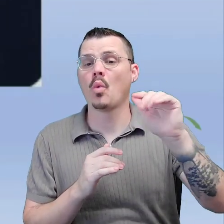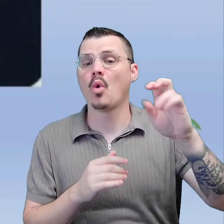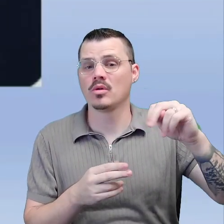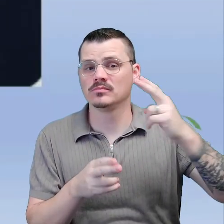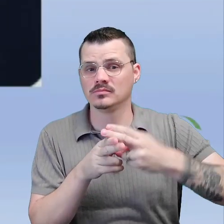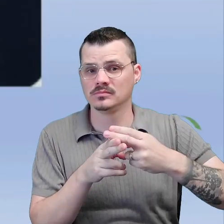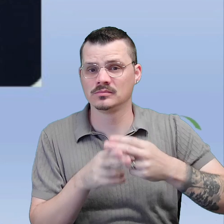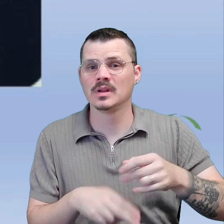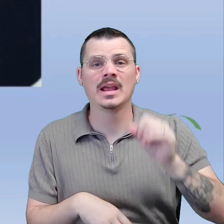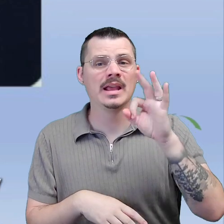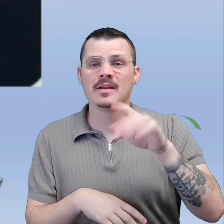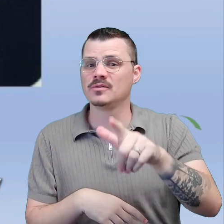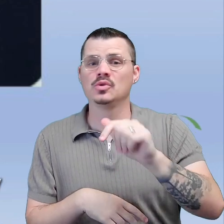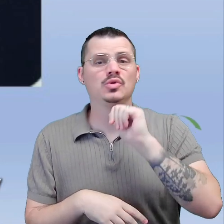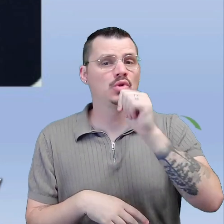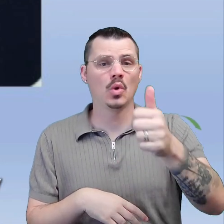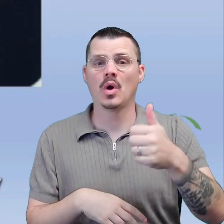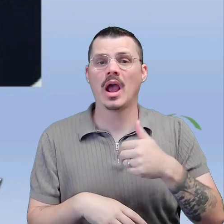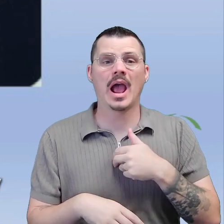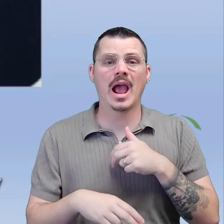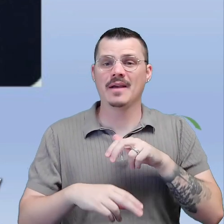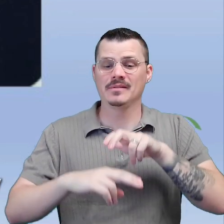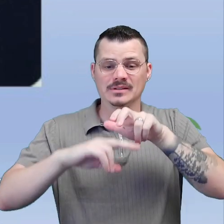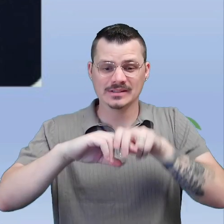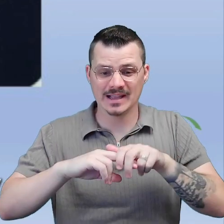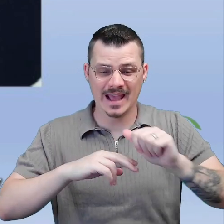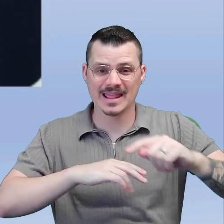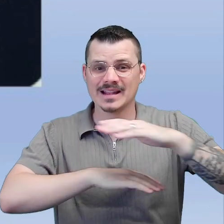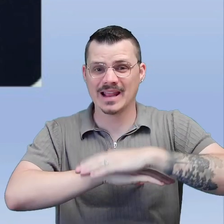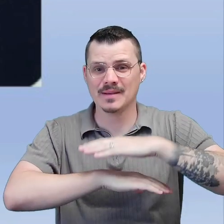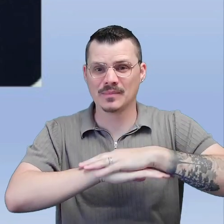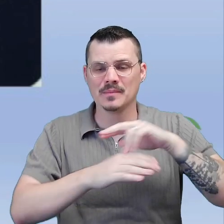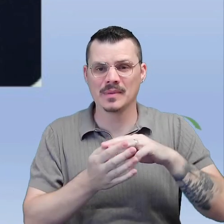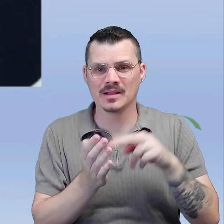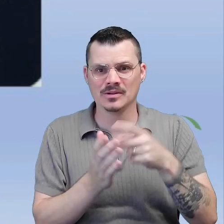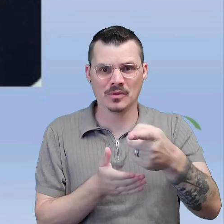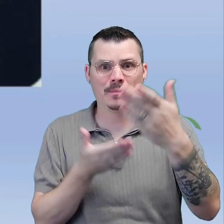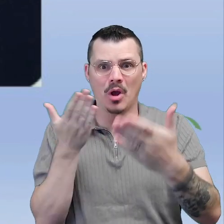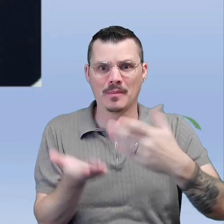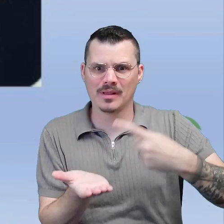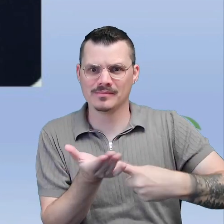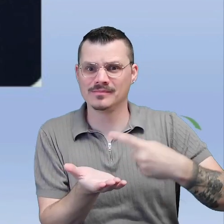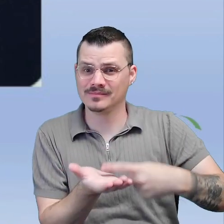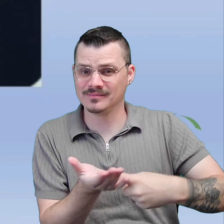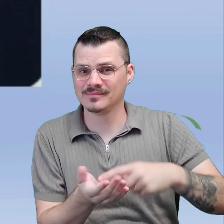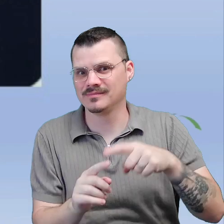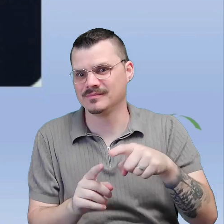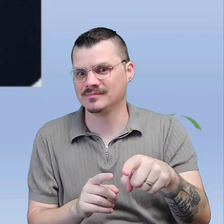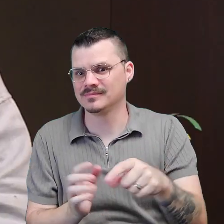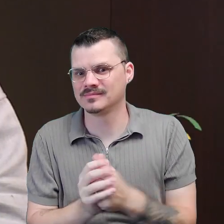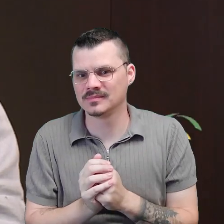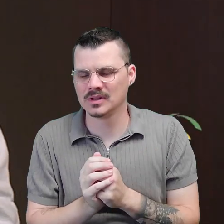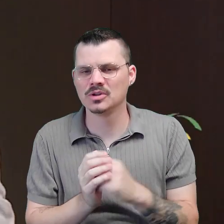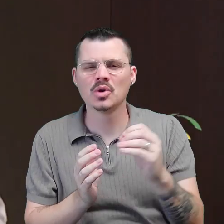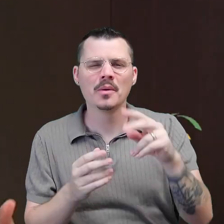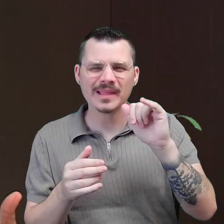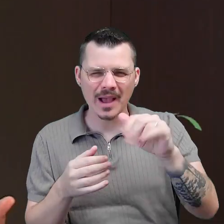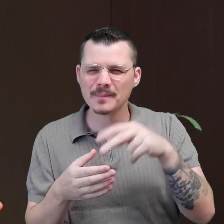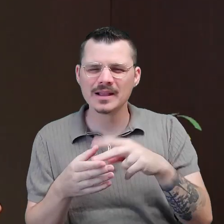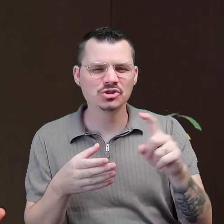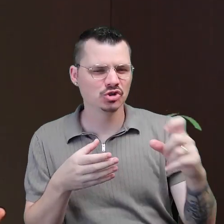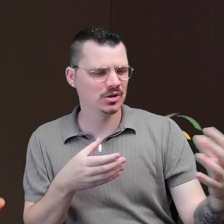Elizabeth Warren, is that if you don't have a seat at the table, you're probably on the menu. And this idea of incorporating